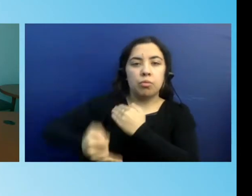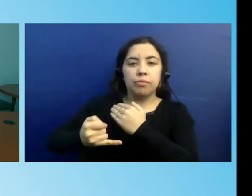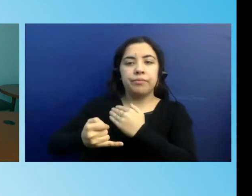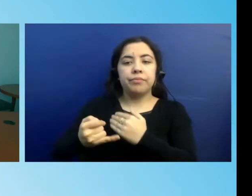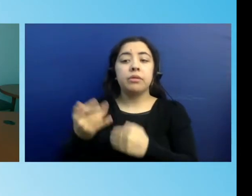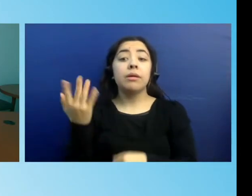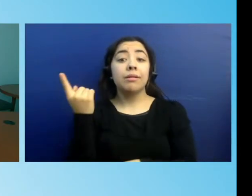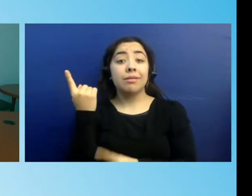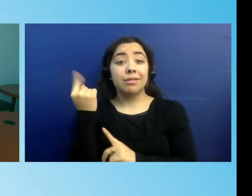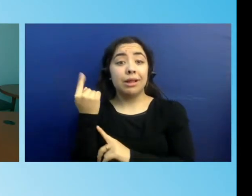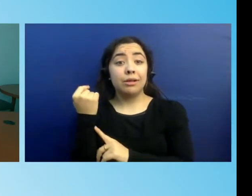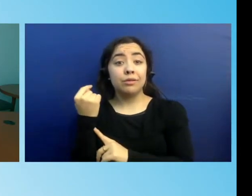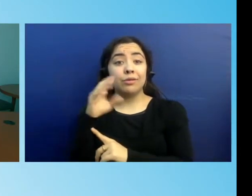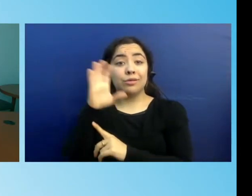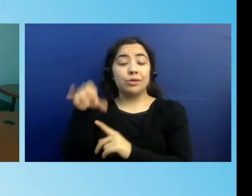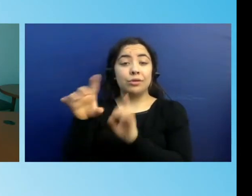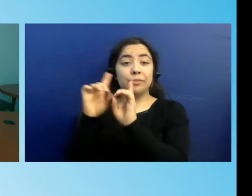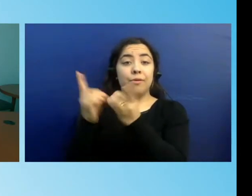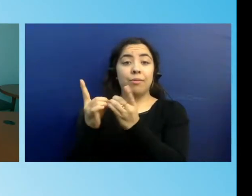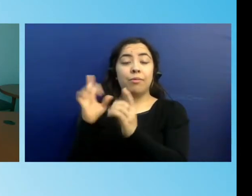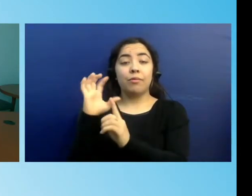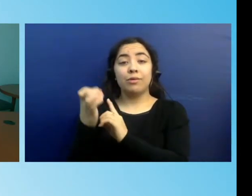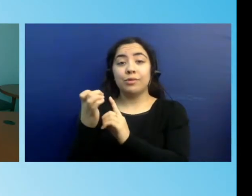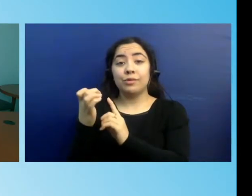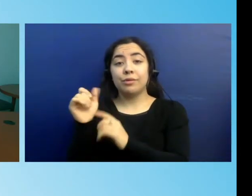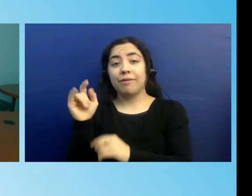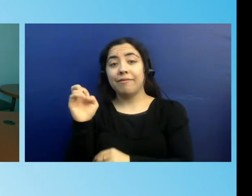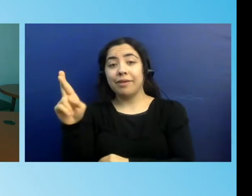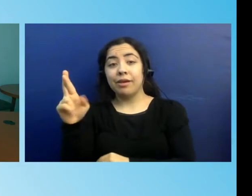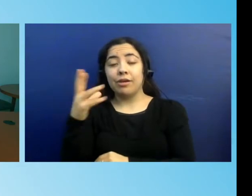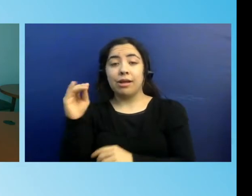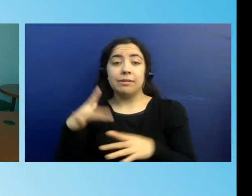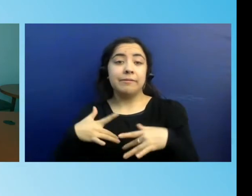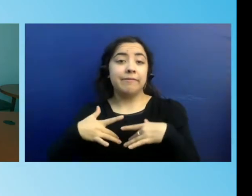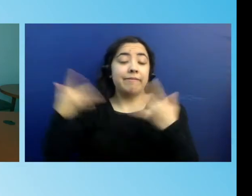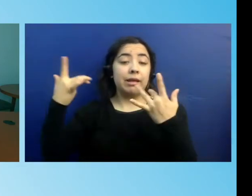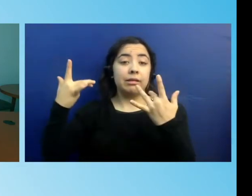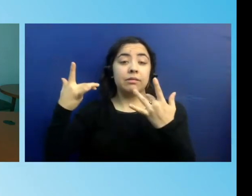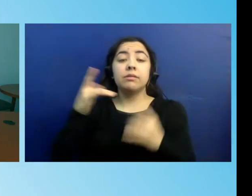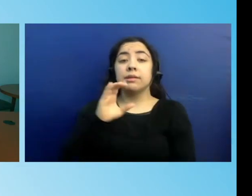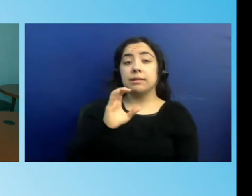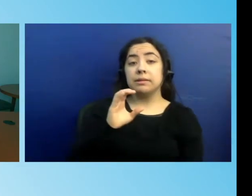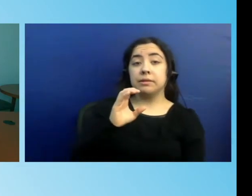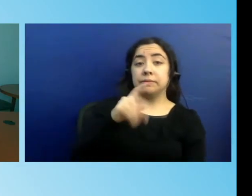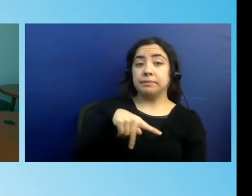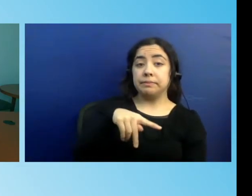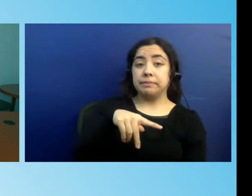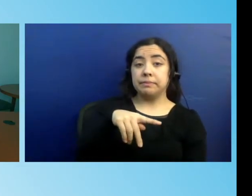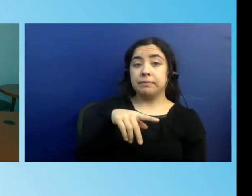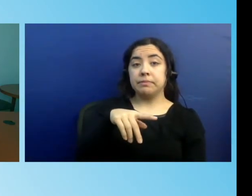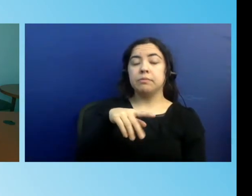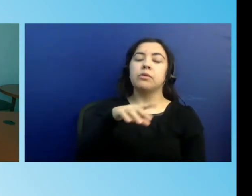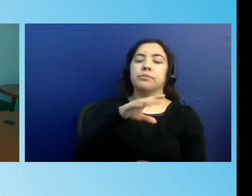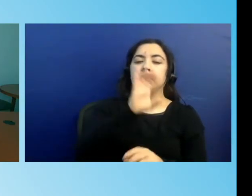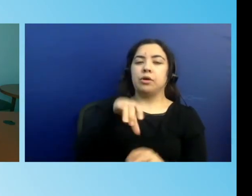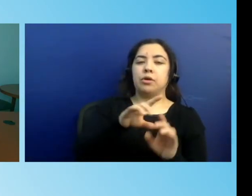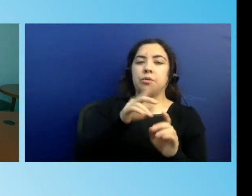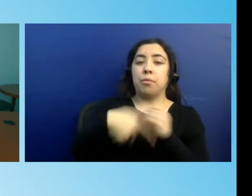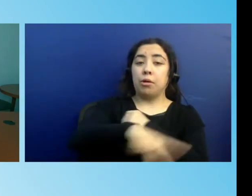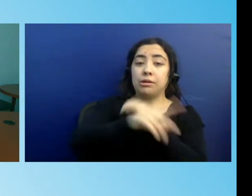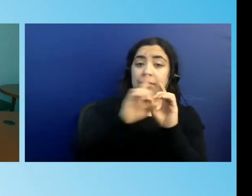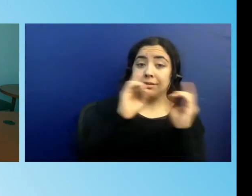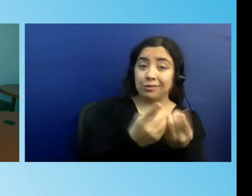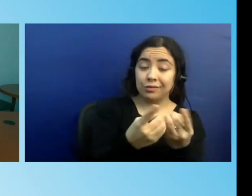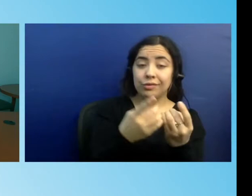Events, the Chicago Park District, and Chicago Public Schools, launched a racial healing and reckoning project